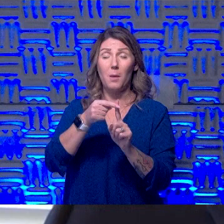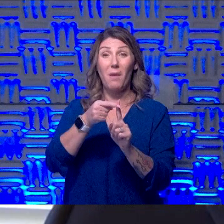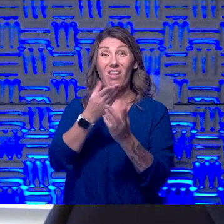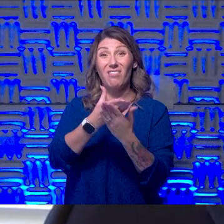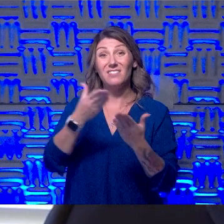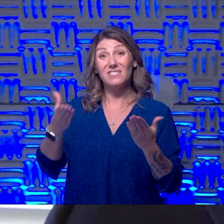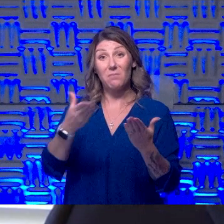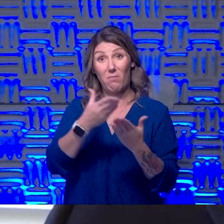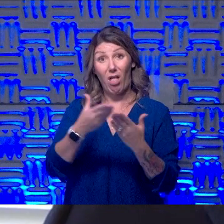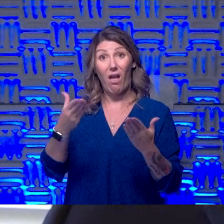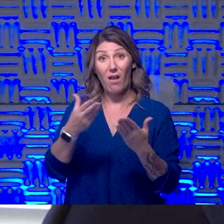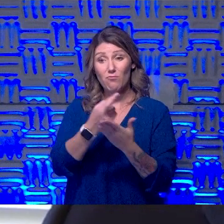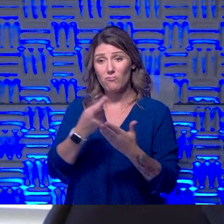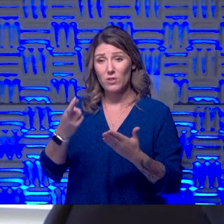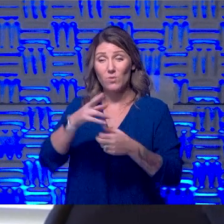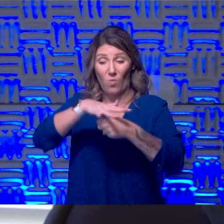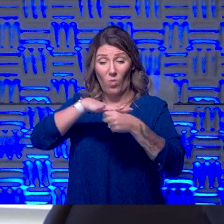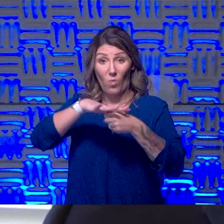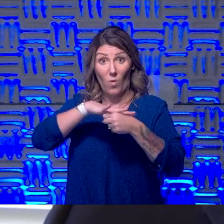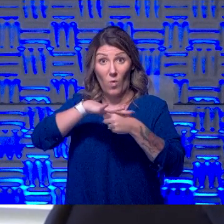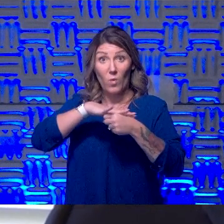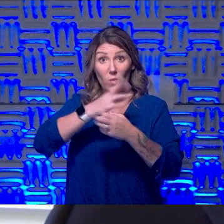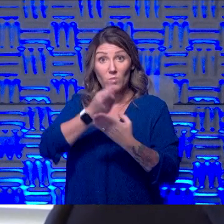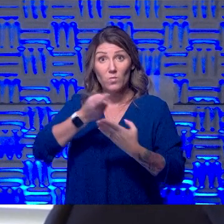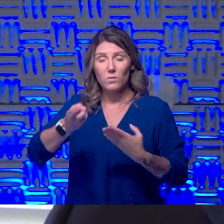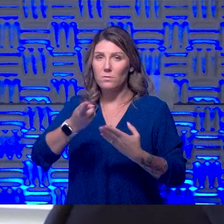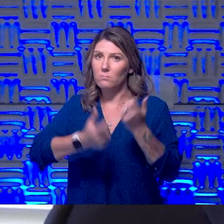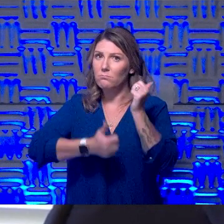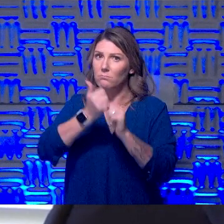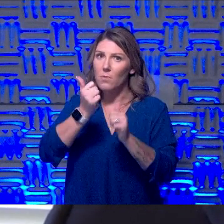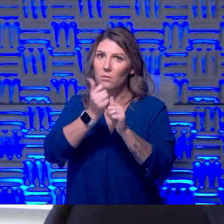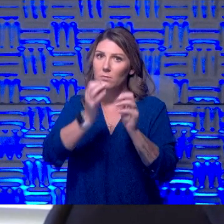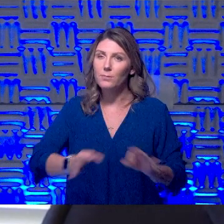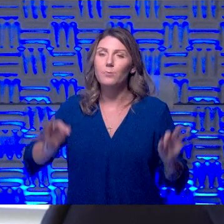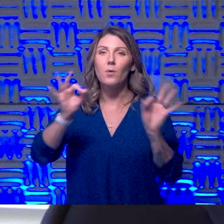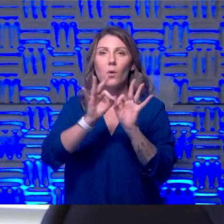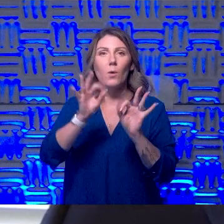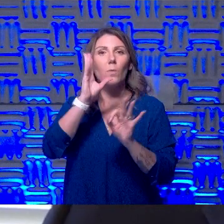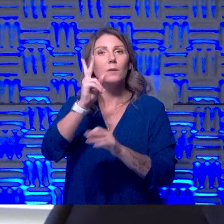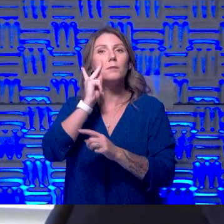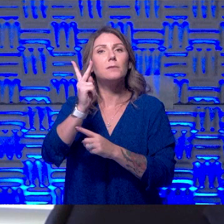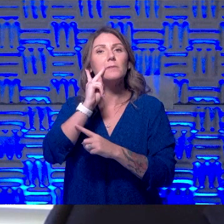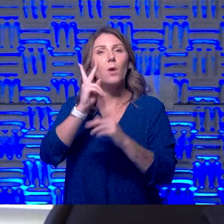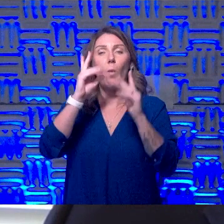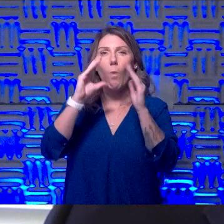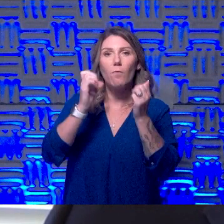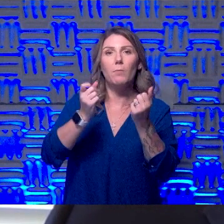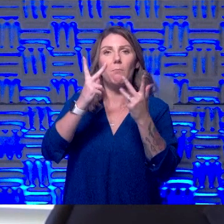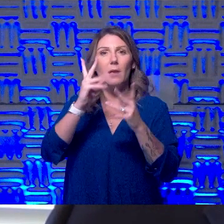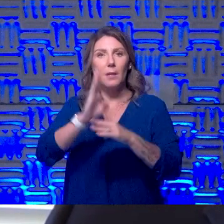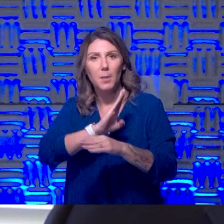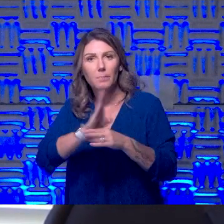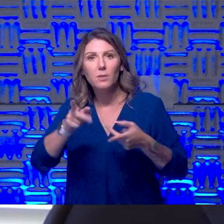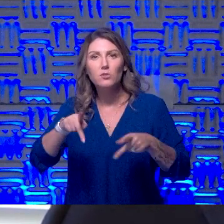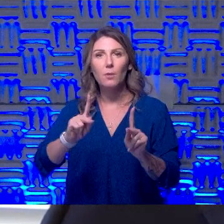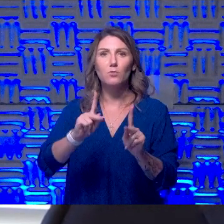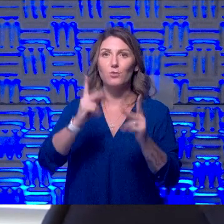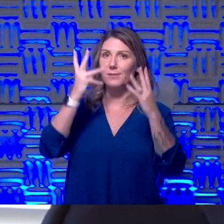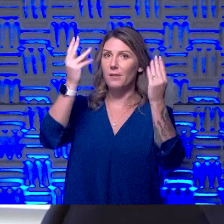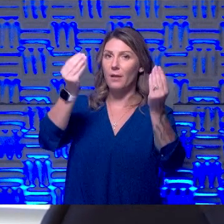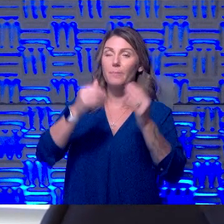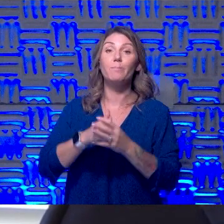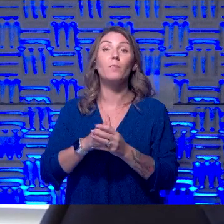resources. I think local sourcing is going to become a major new initiative that we're going to see, and lots of hopefully business opportunities that are out there.